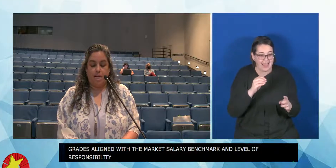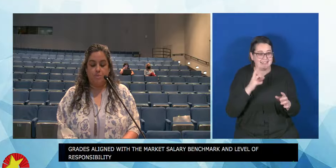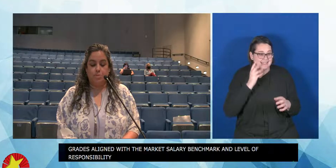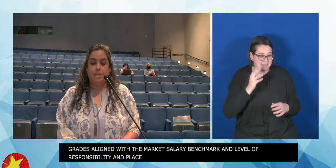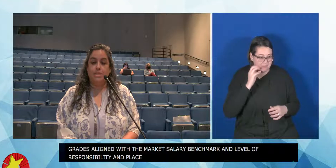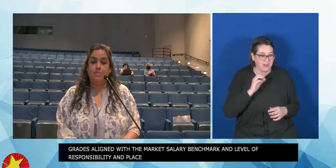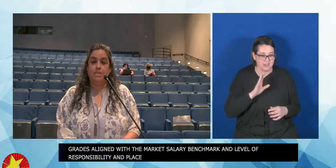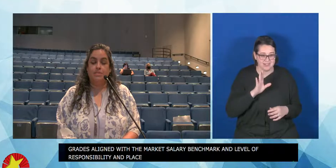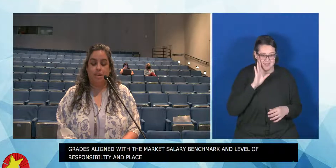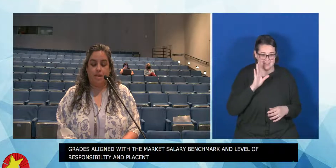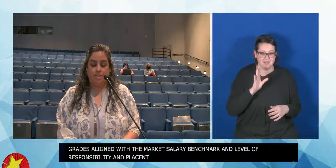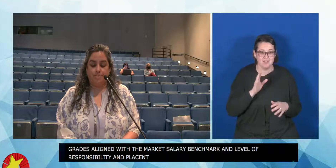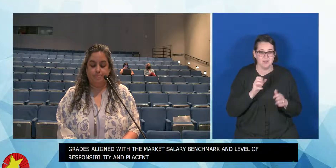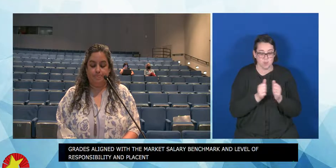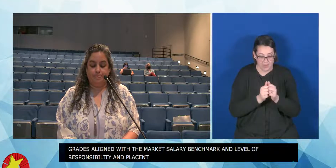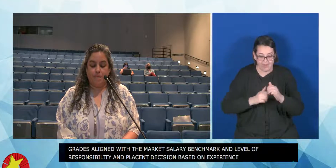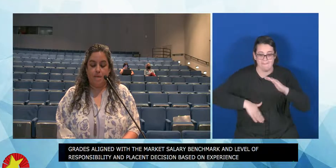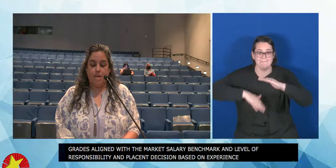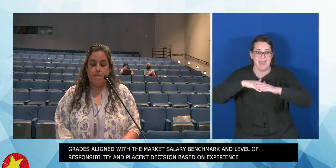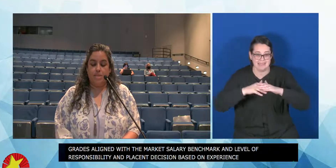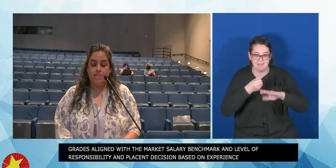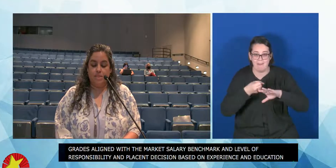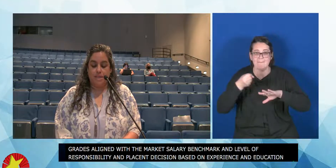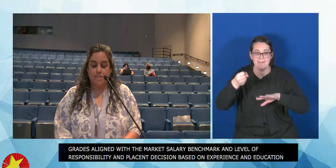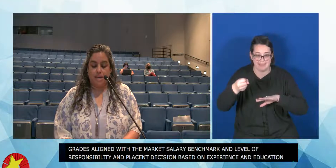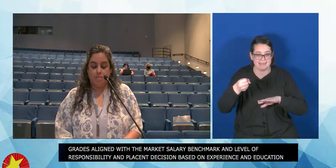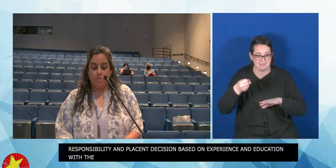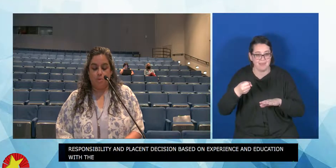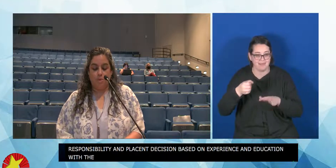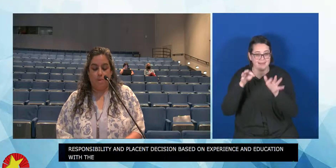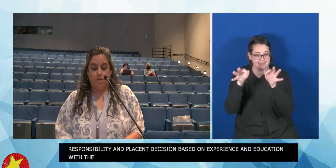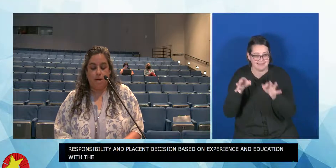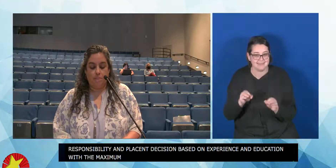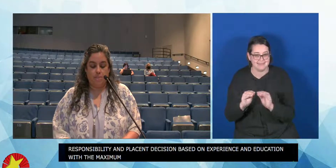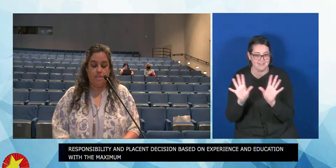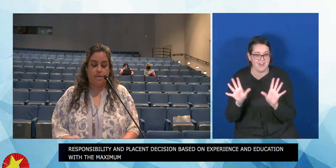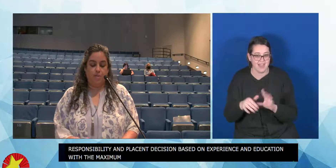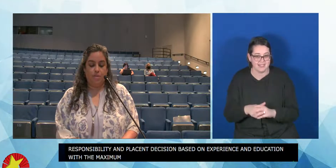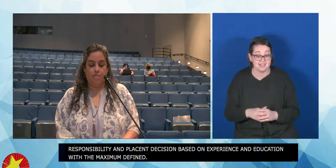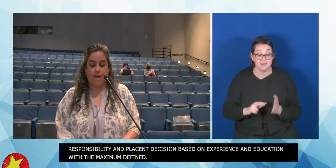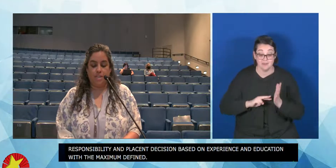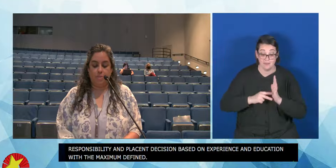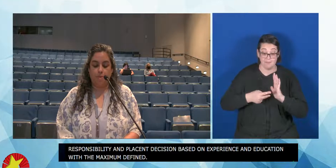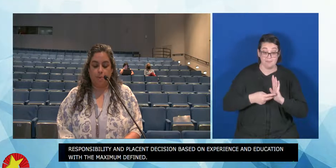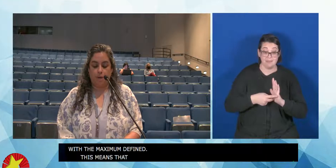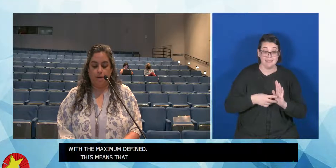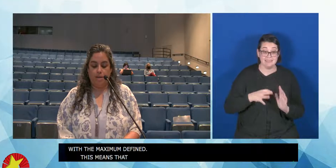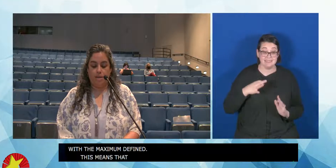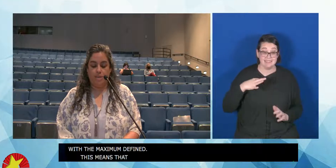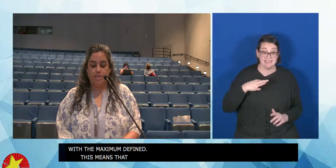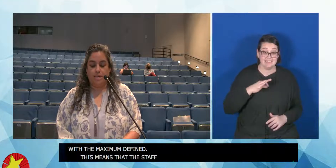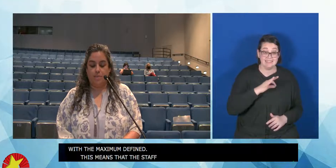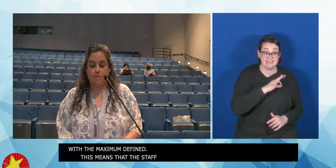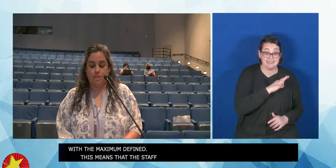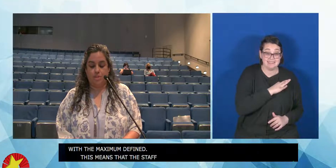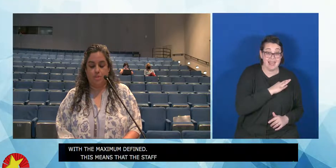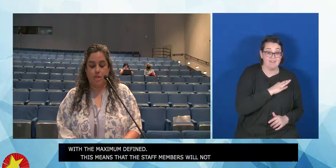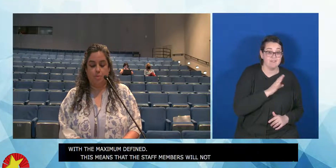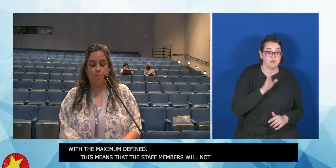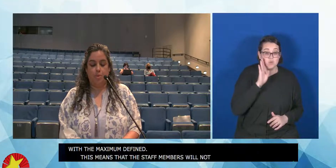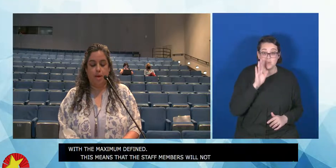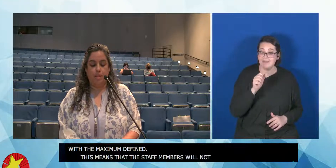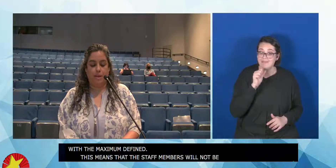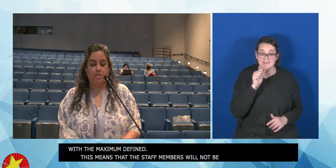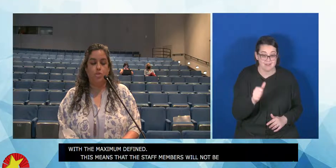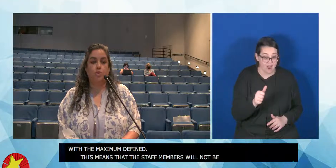the maximum placement defined. This means that staff members will not be compensated over the maximum of the grade in the salary schedule and